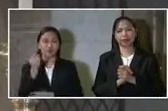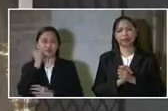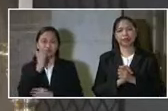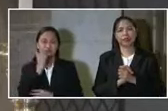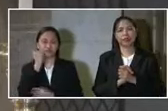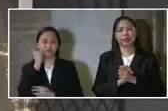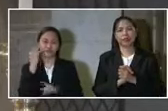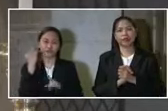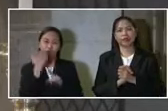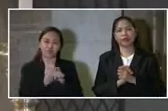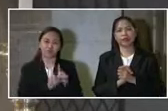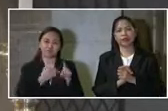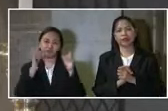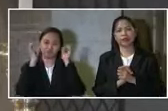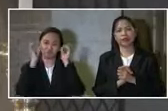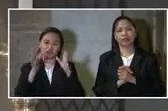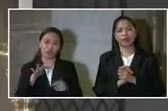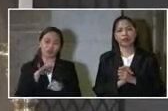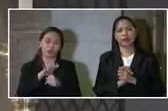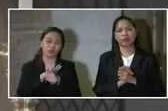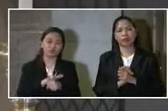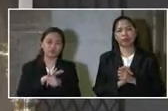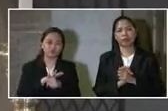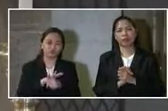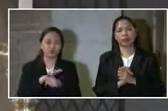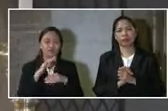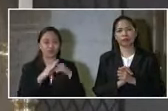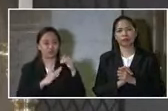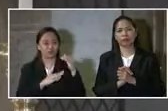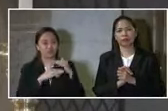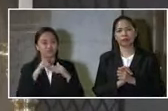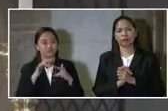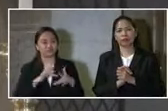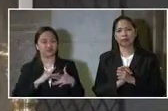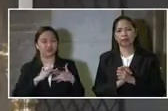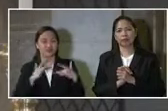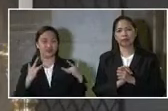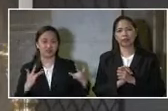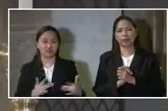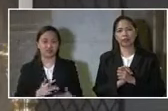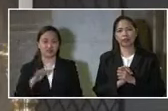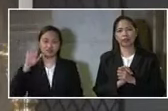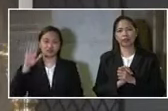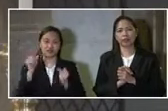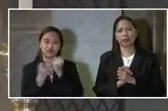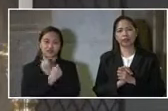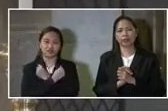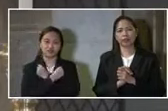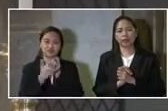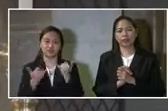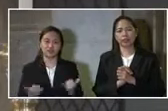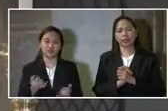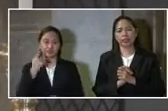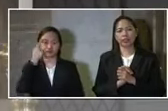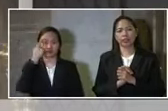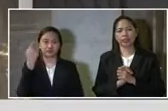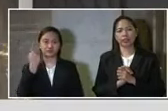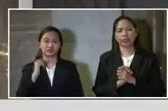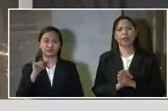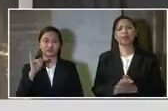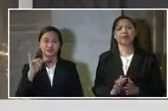from every distress and confirm your hearts in His love now and